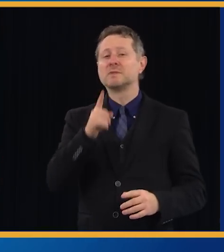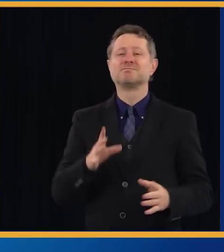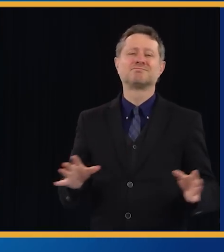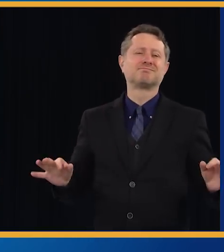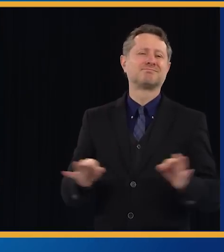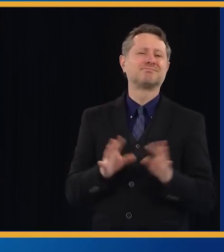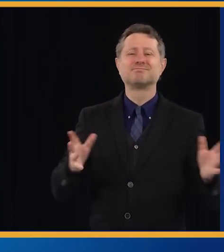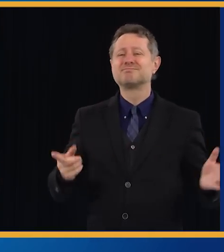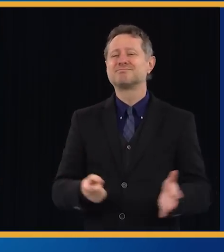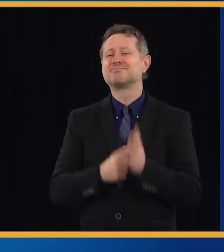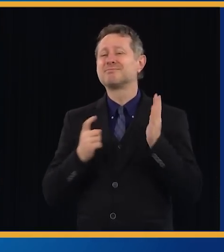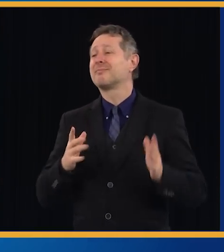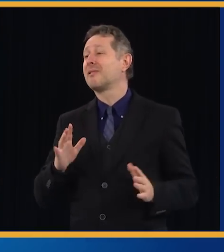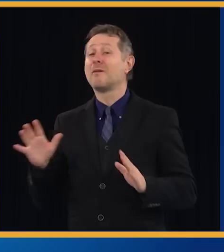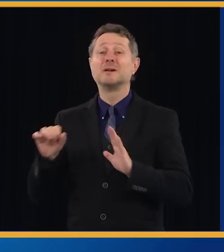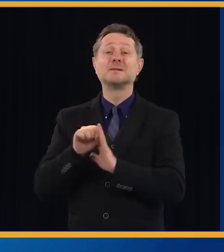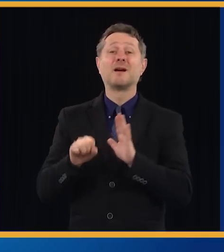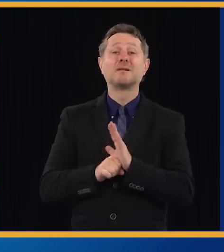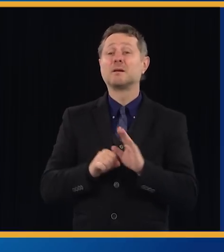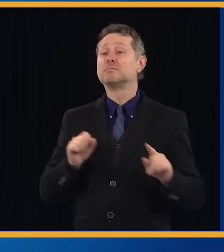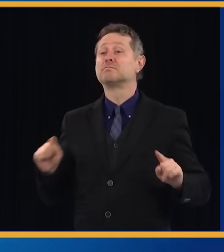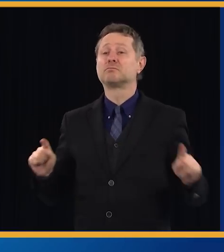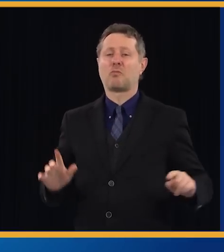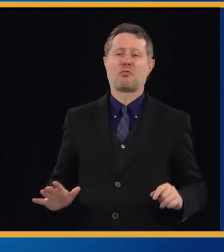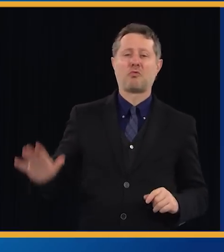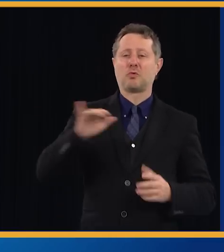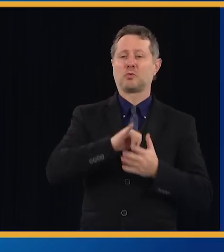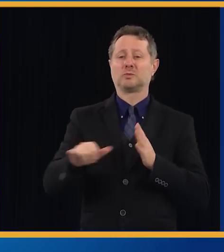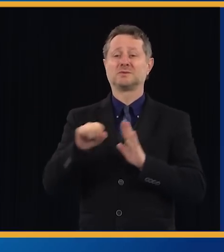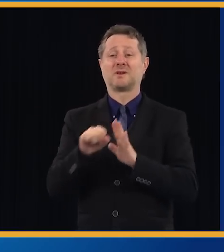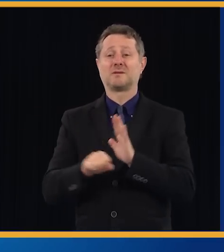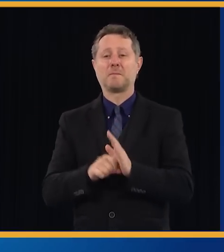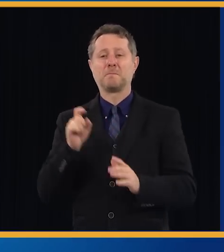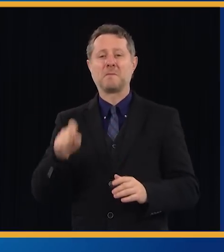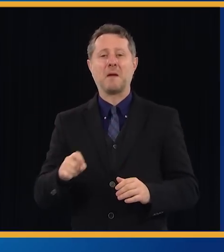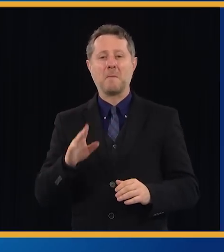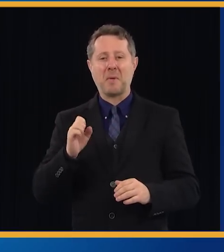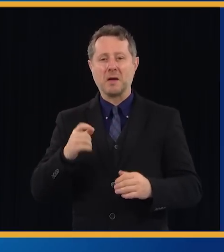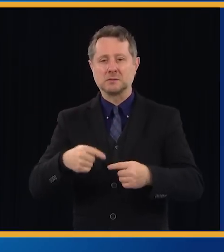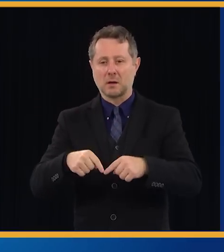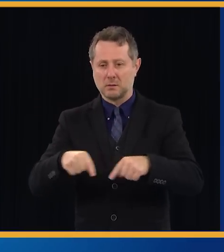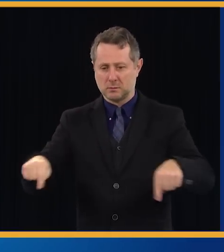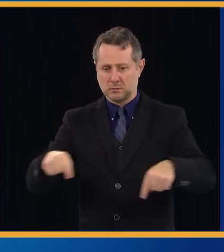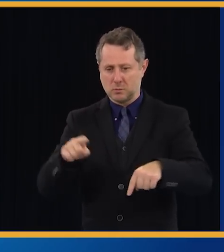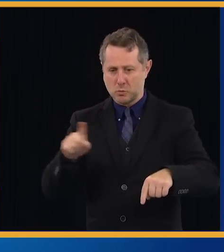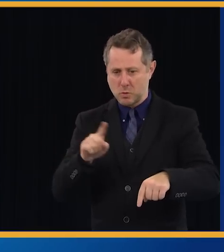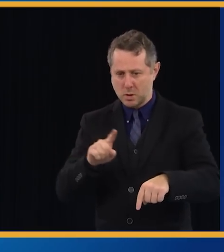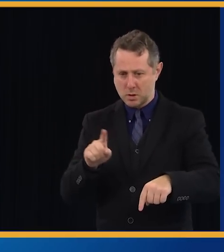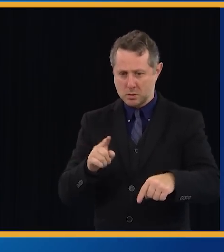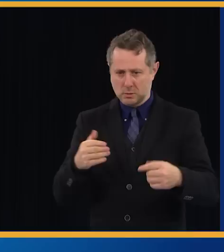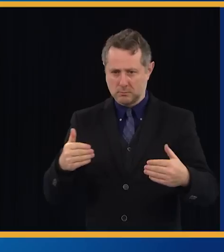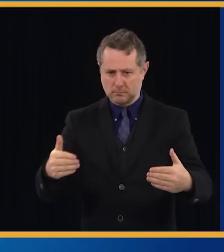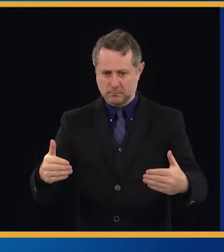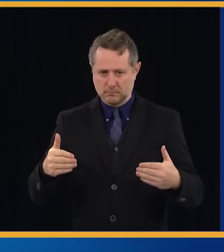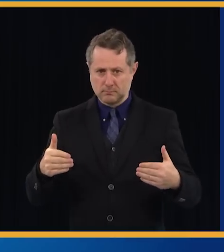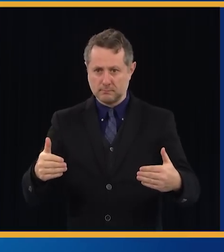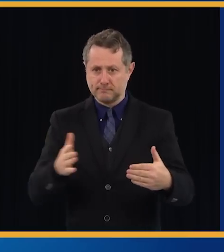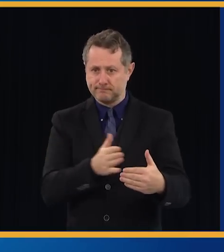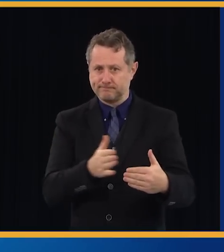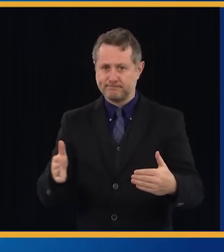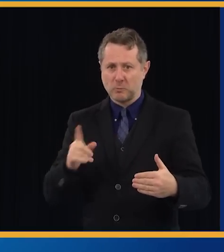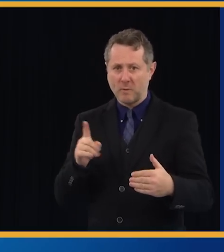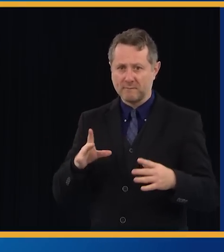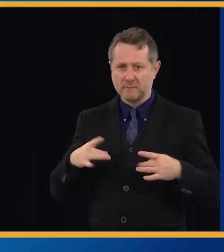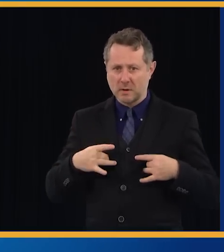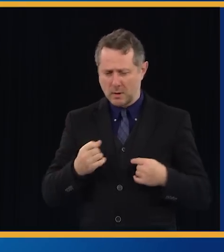believe, to first get a baseline study of where you are on the infection rate. All